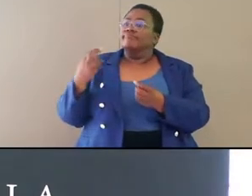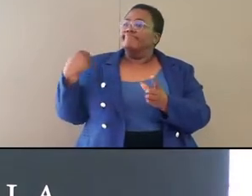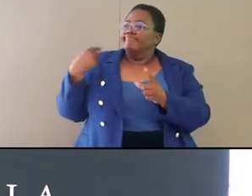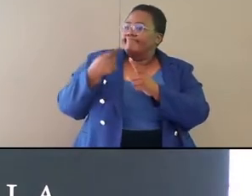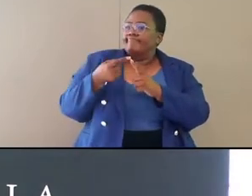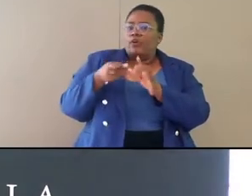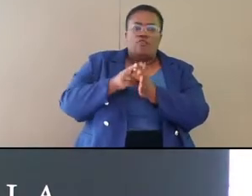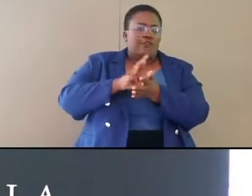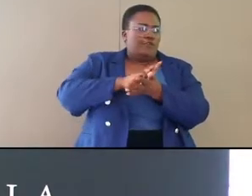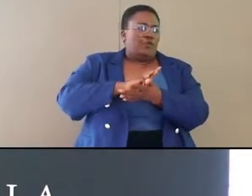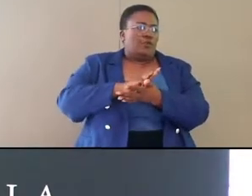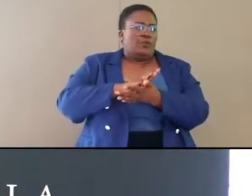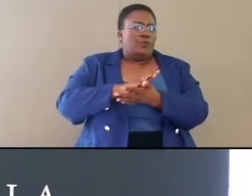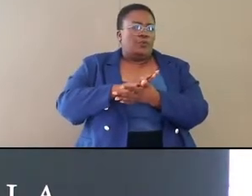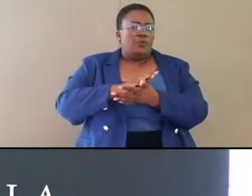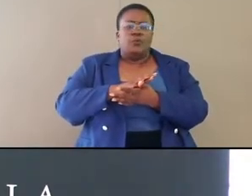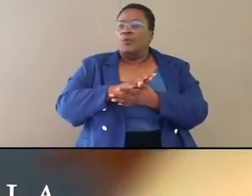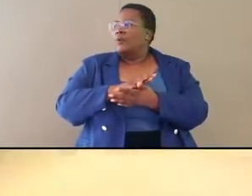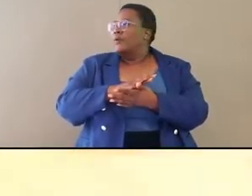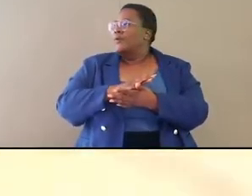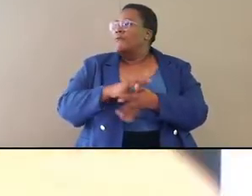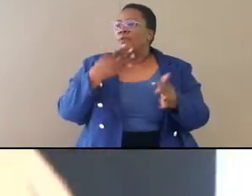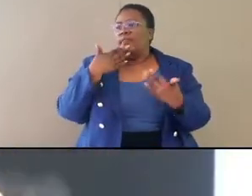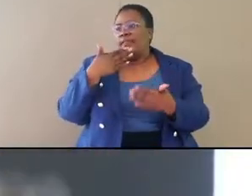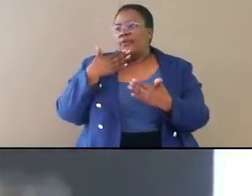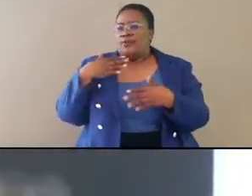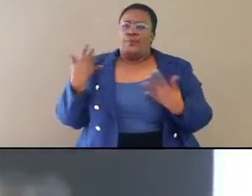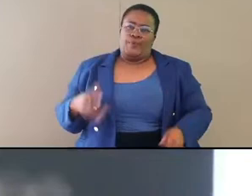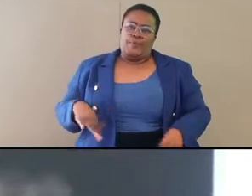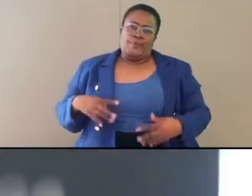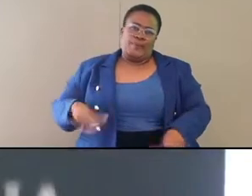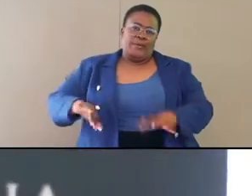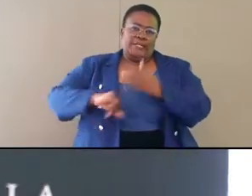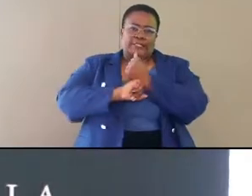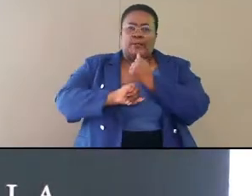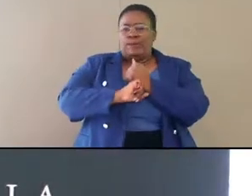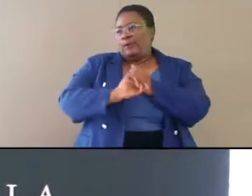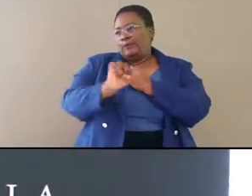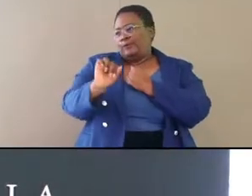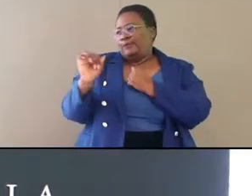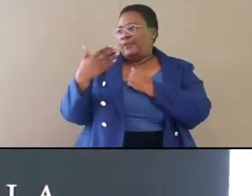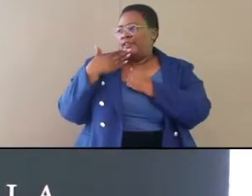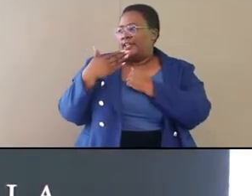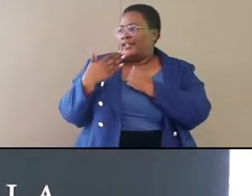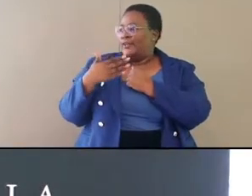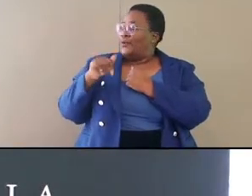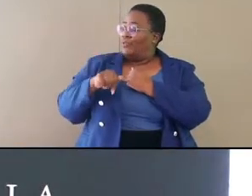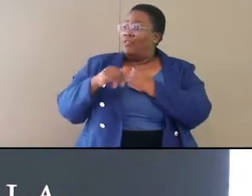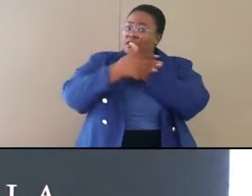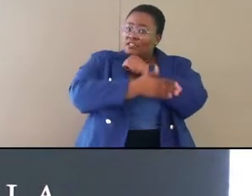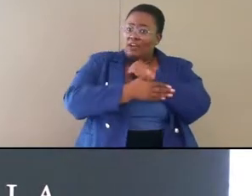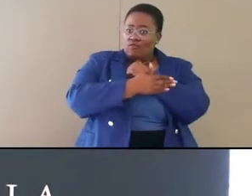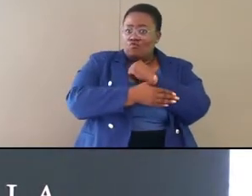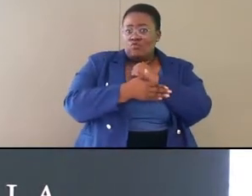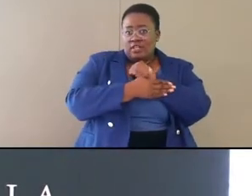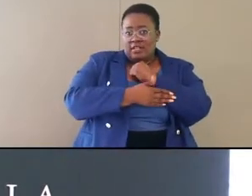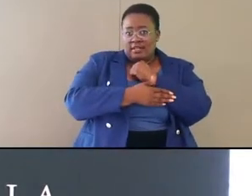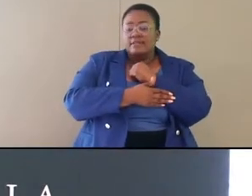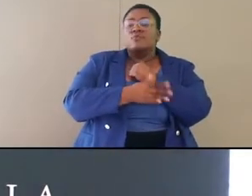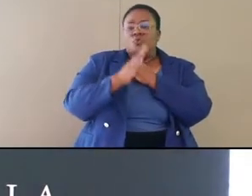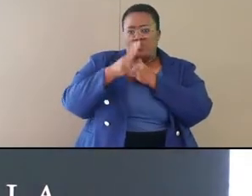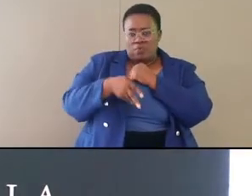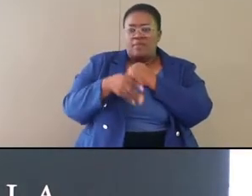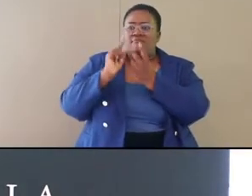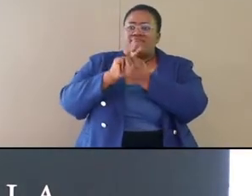for your invaluable support at all times. This country is going to be what we fought for.